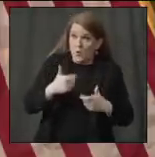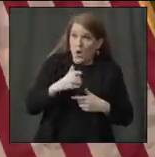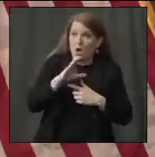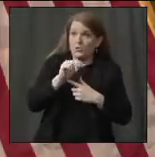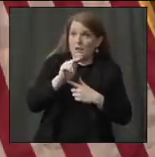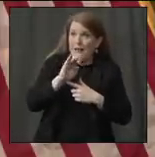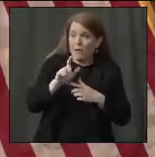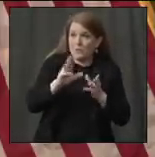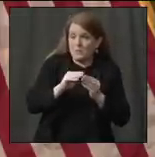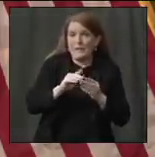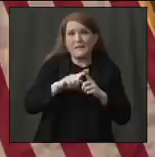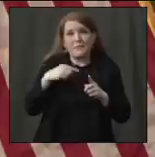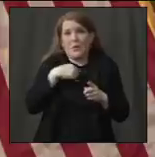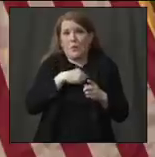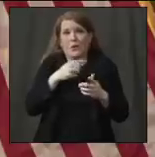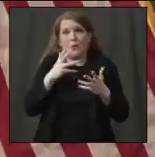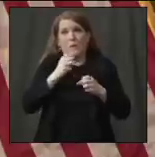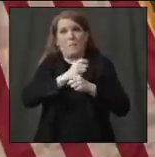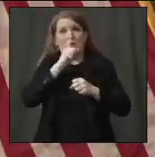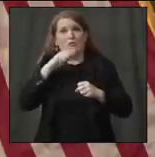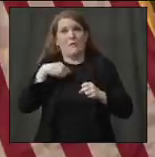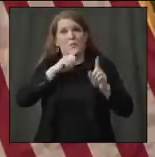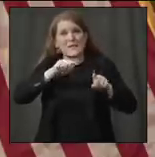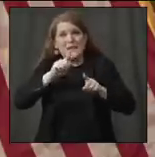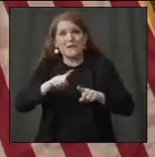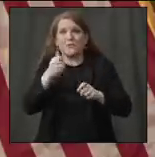legislators, and anyone else as well.